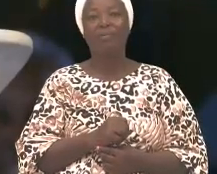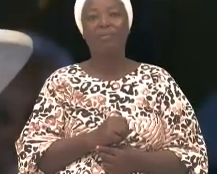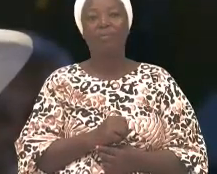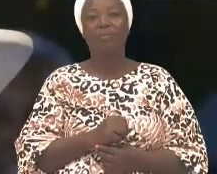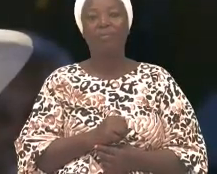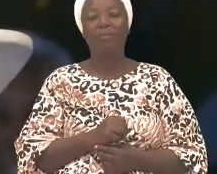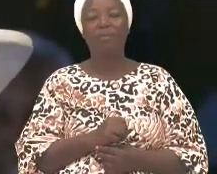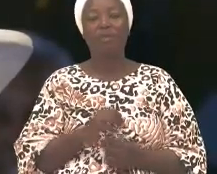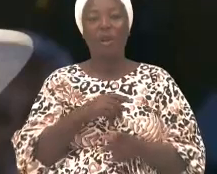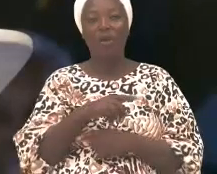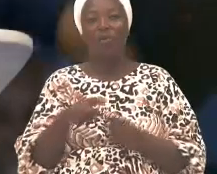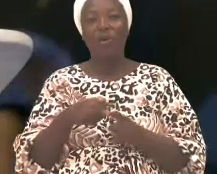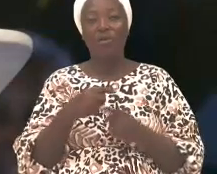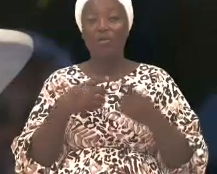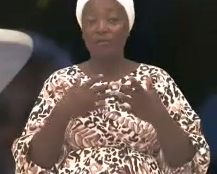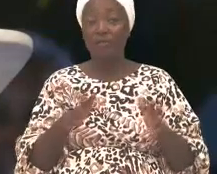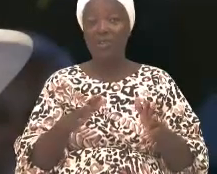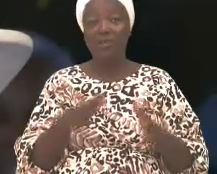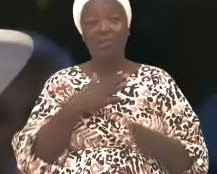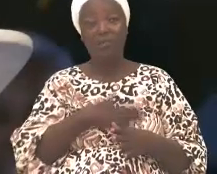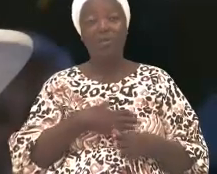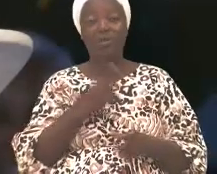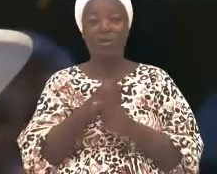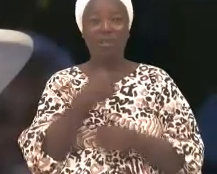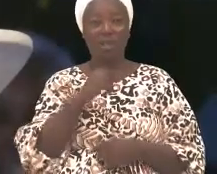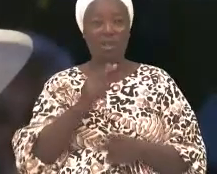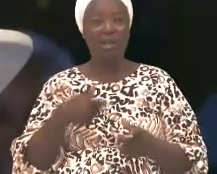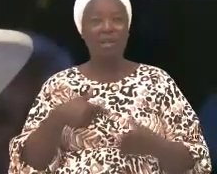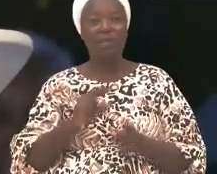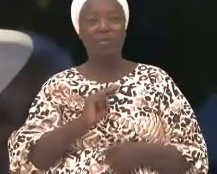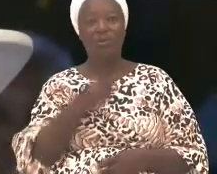When you finish, counselors, please wave your hand at me.